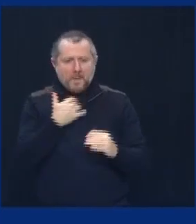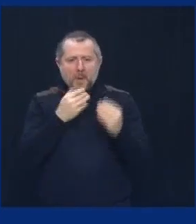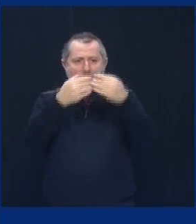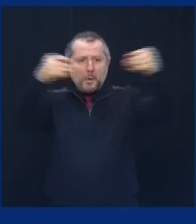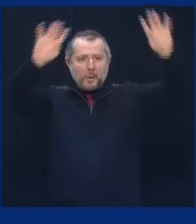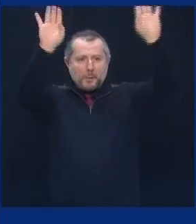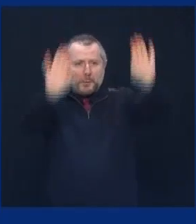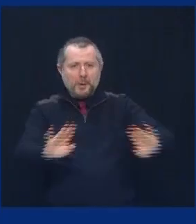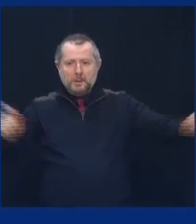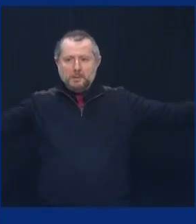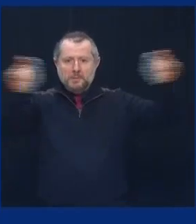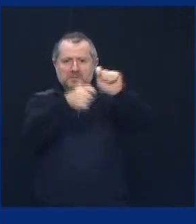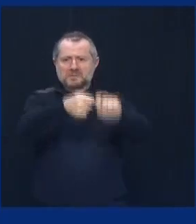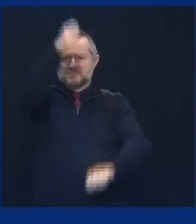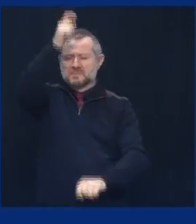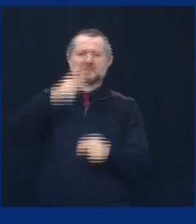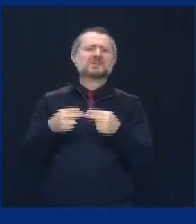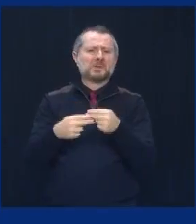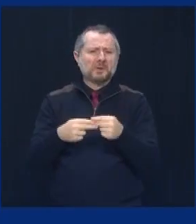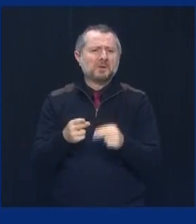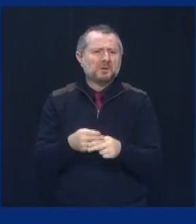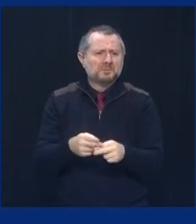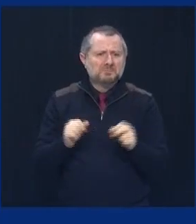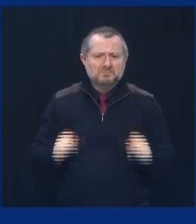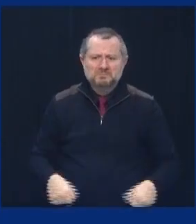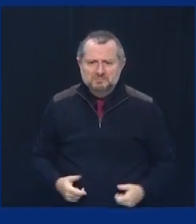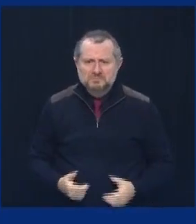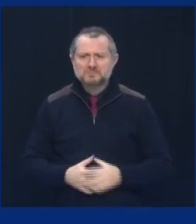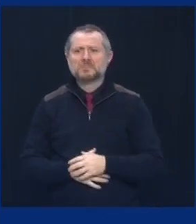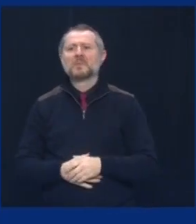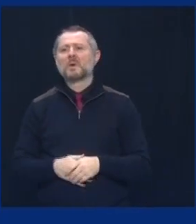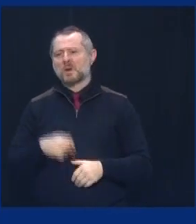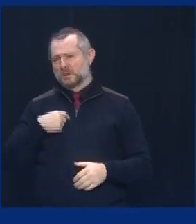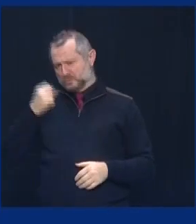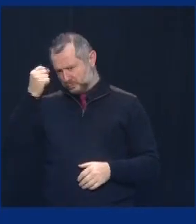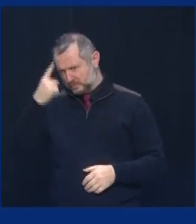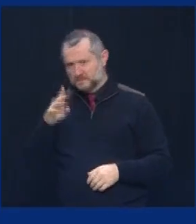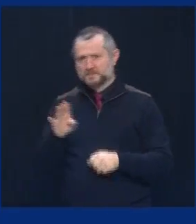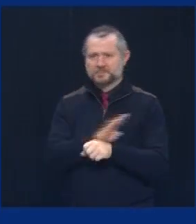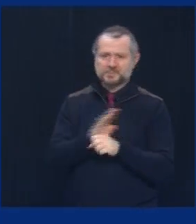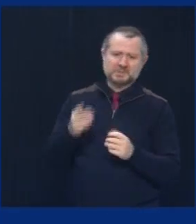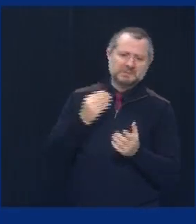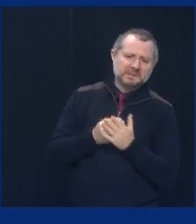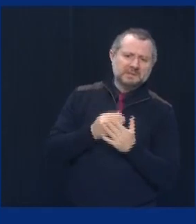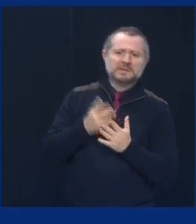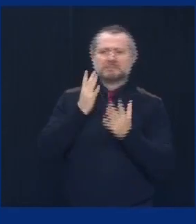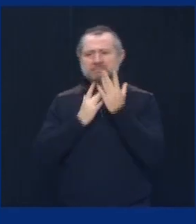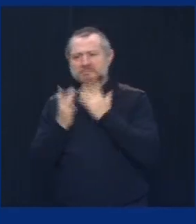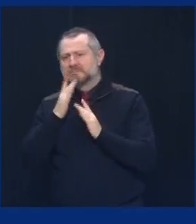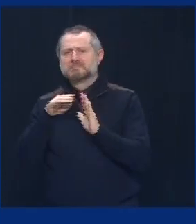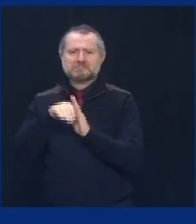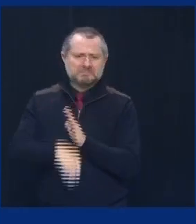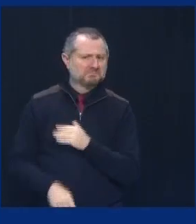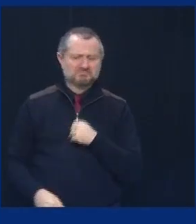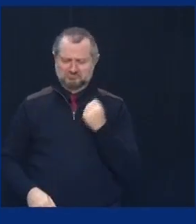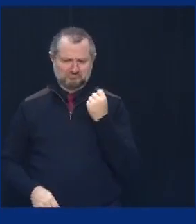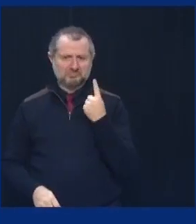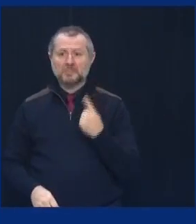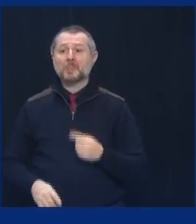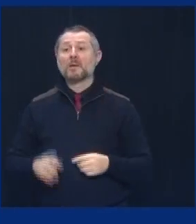time. I understand they're going to sustain economic damage, and I think the federal government should reimburse them